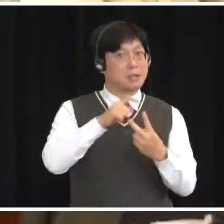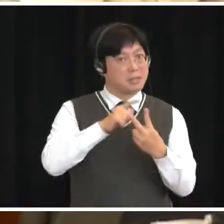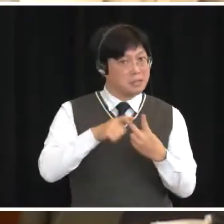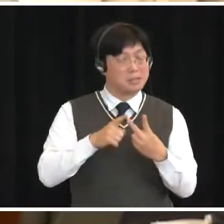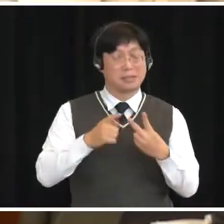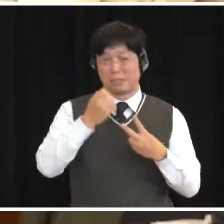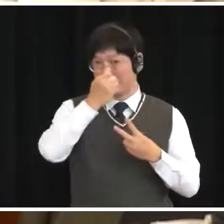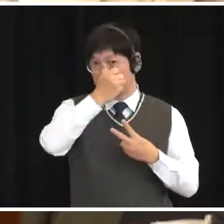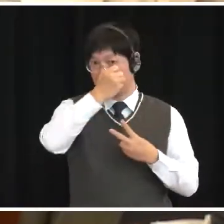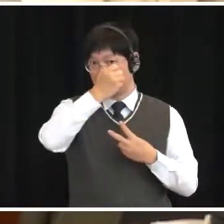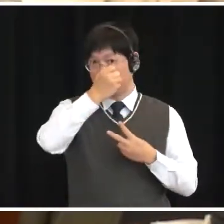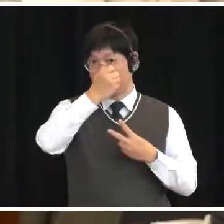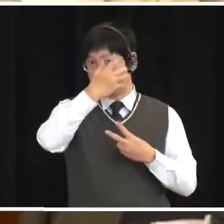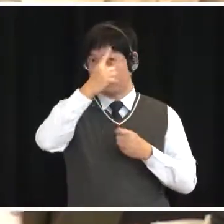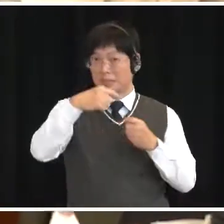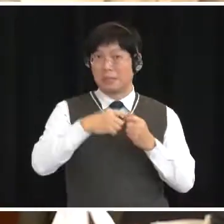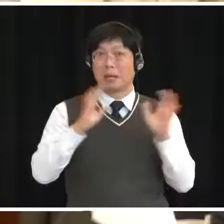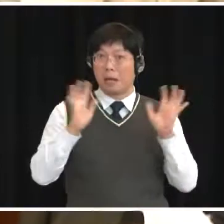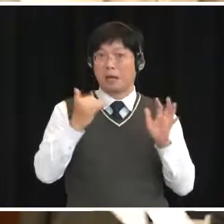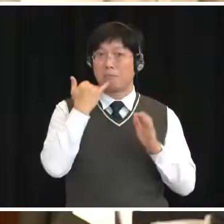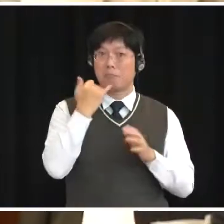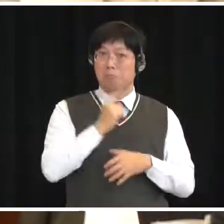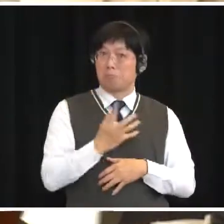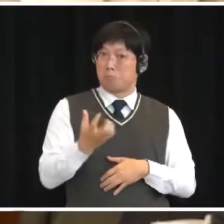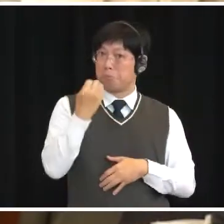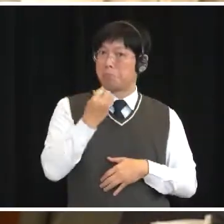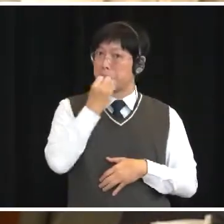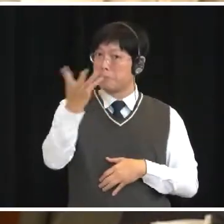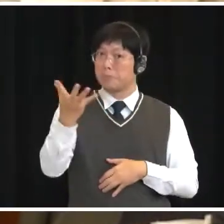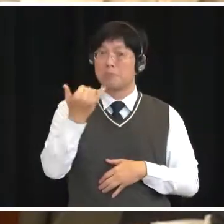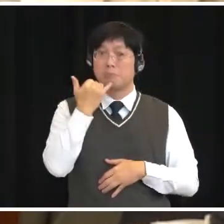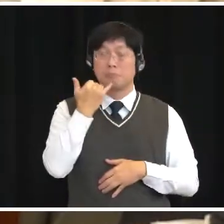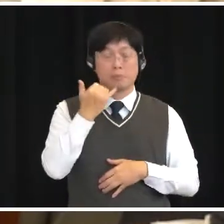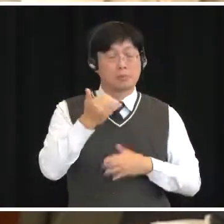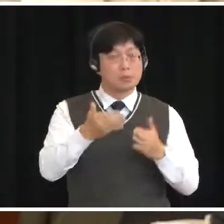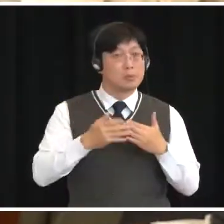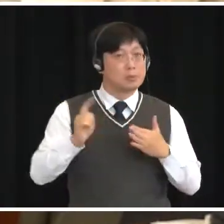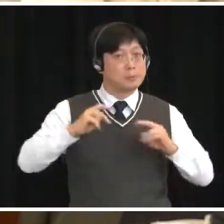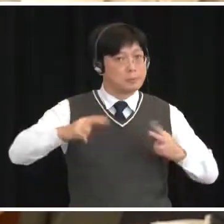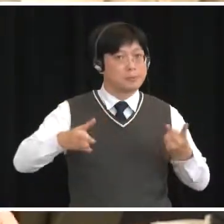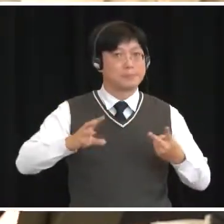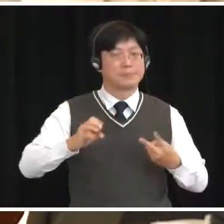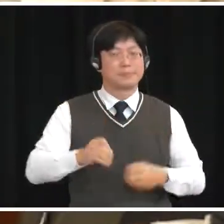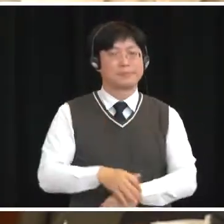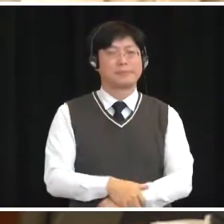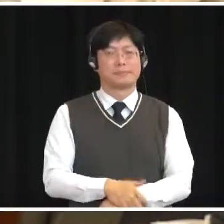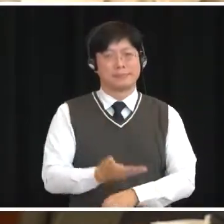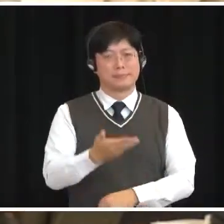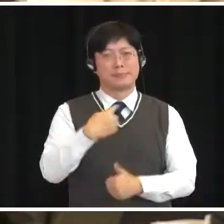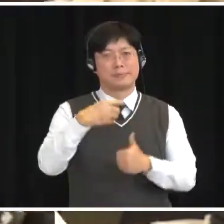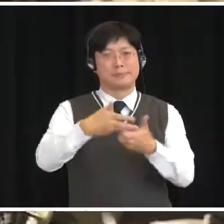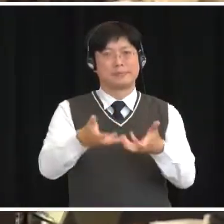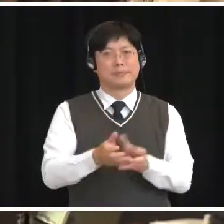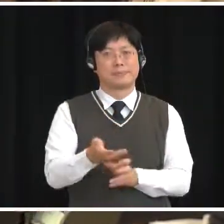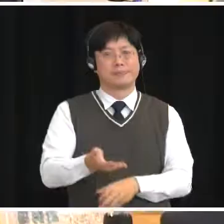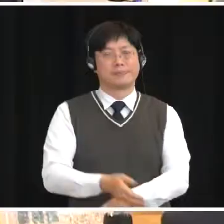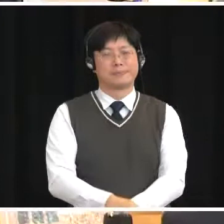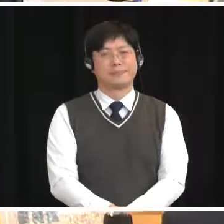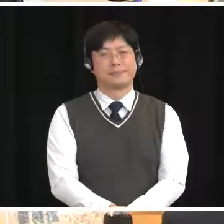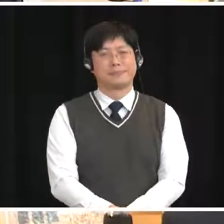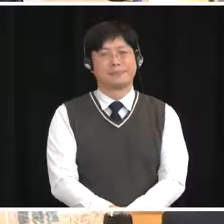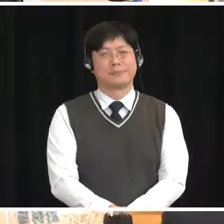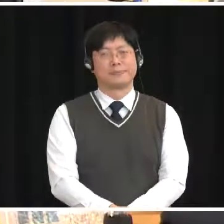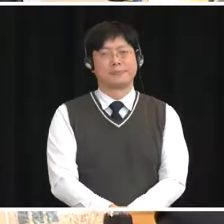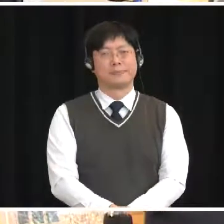schools may have some disciplinary actions against children. Do children have the right to express their opinions about